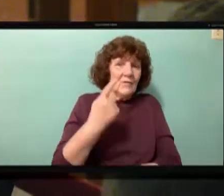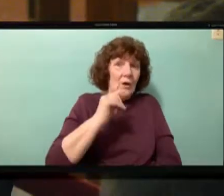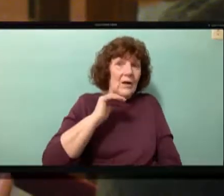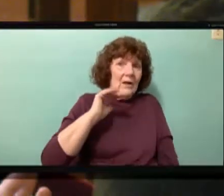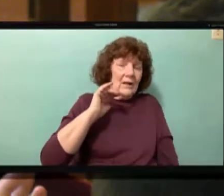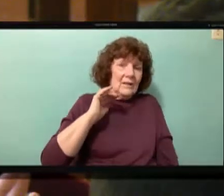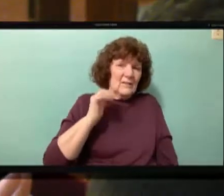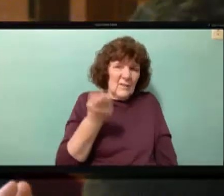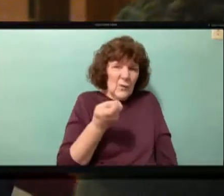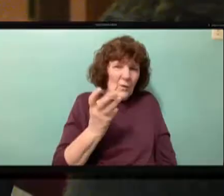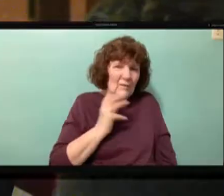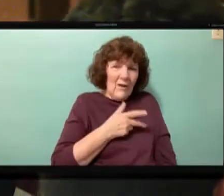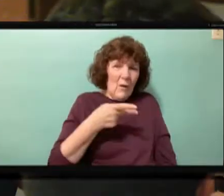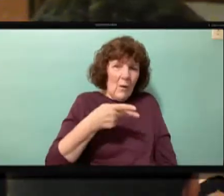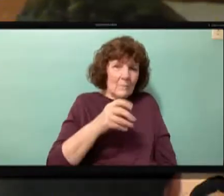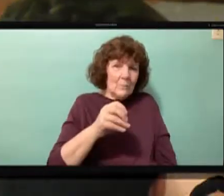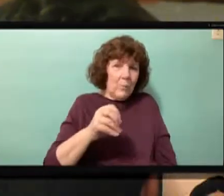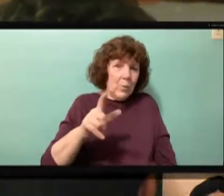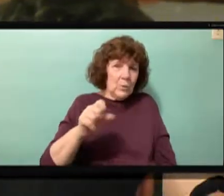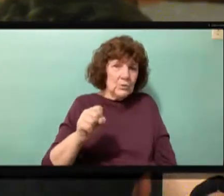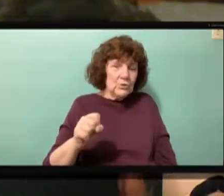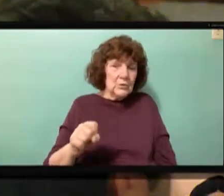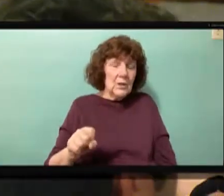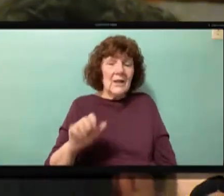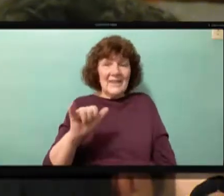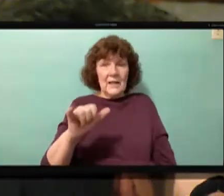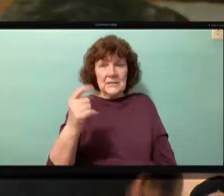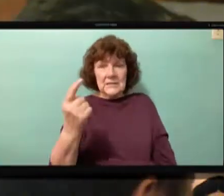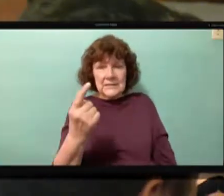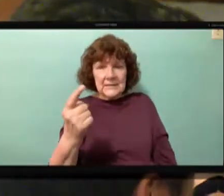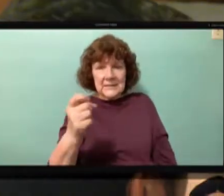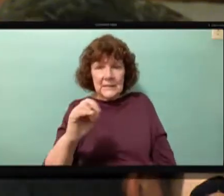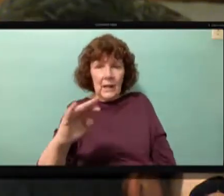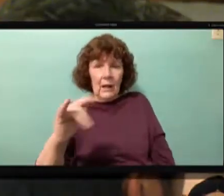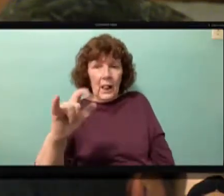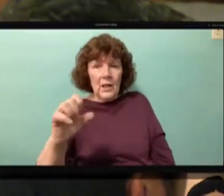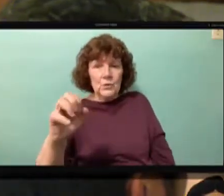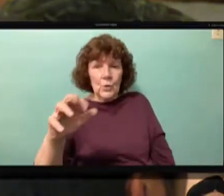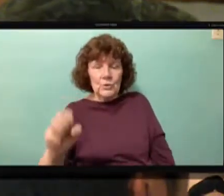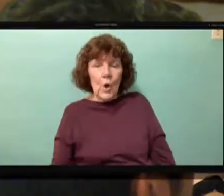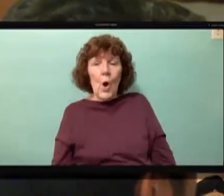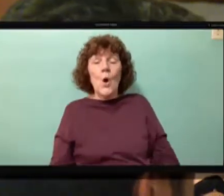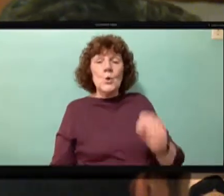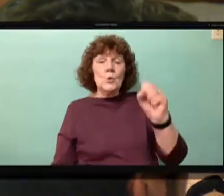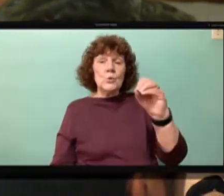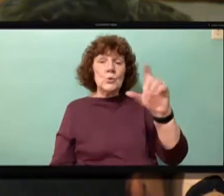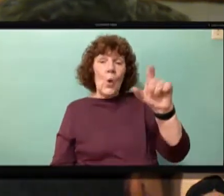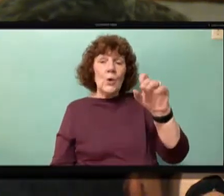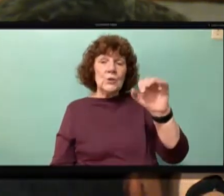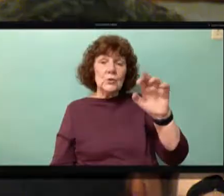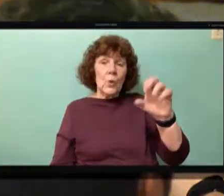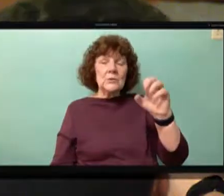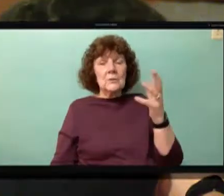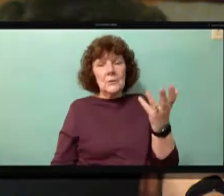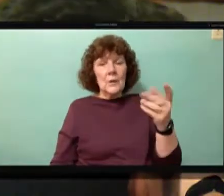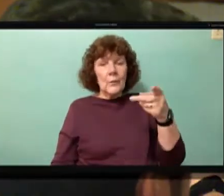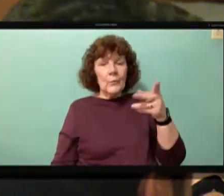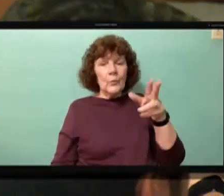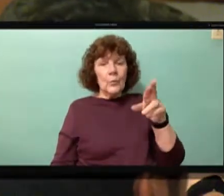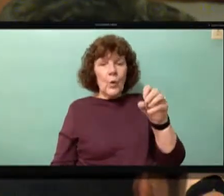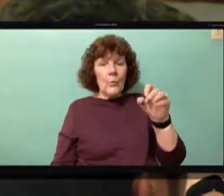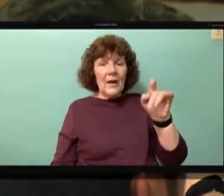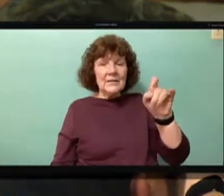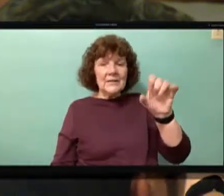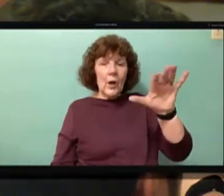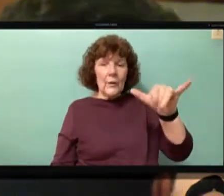Whereas a sole source would be, a proprietary tool or technology that, as a result of a